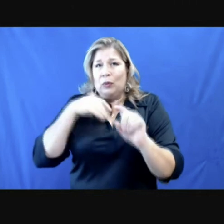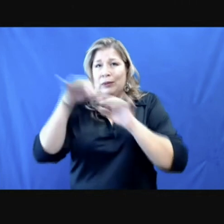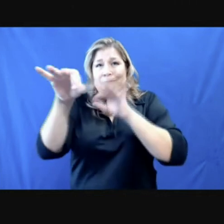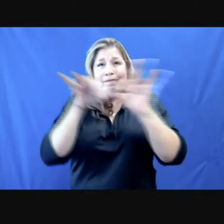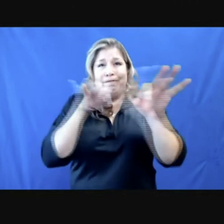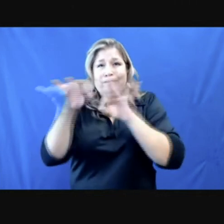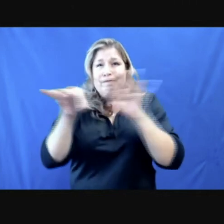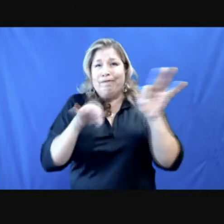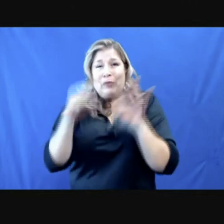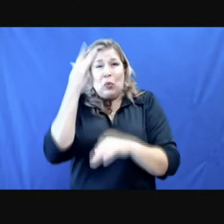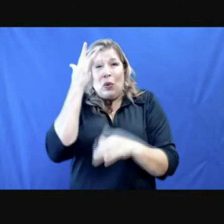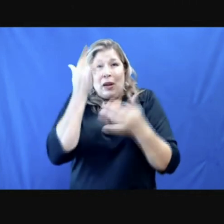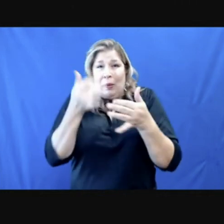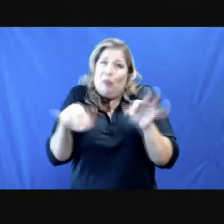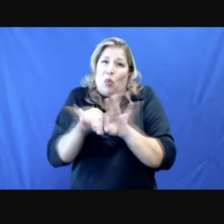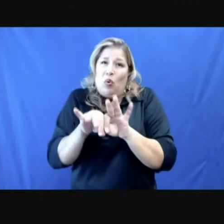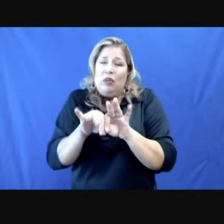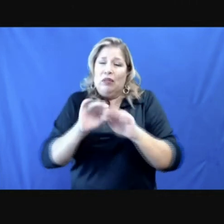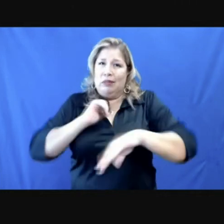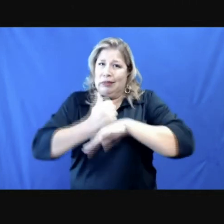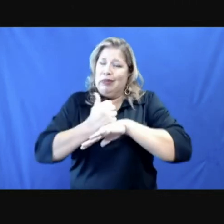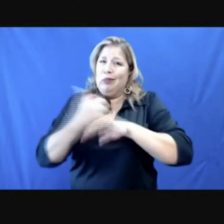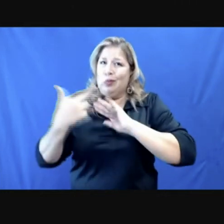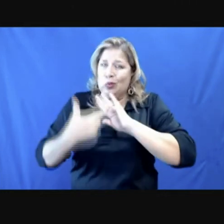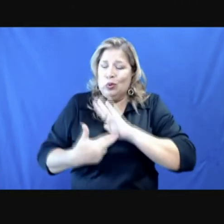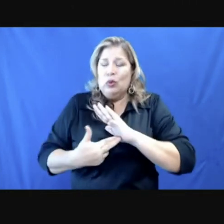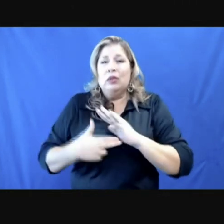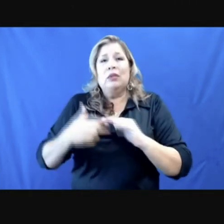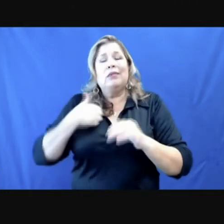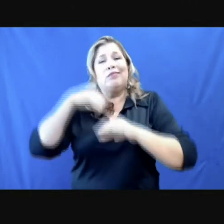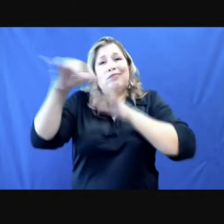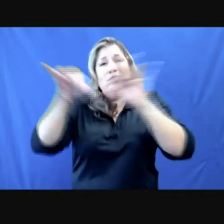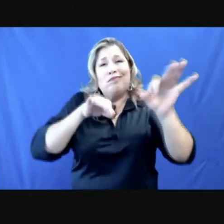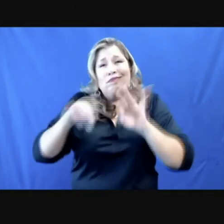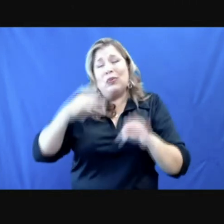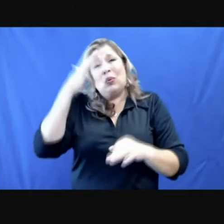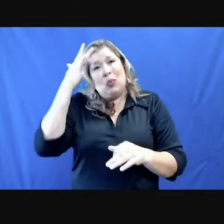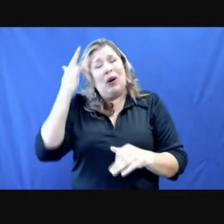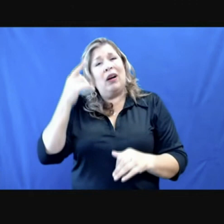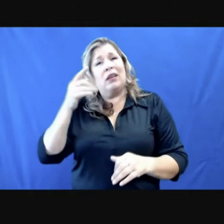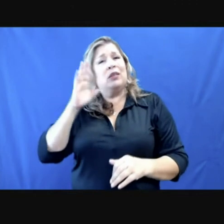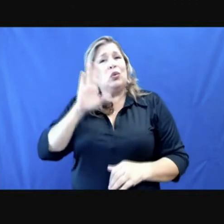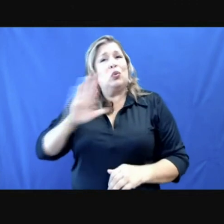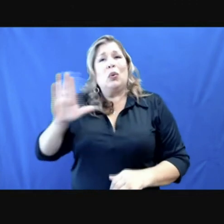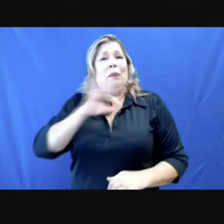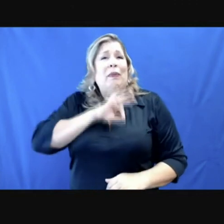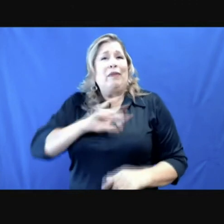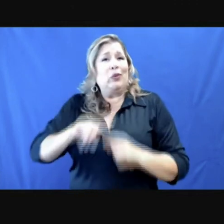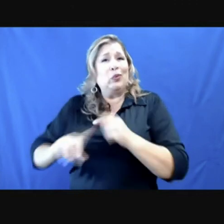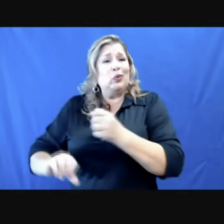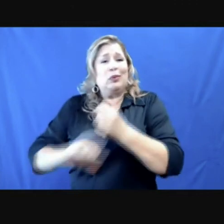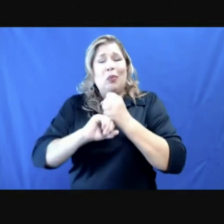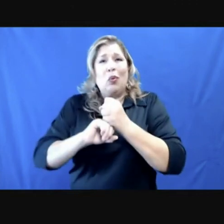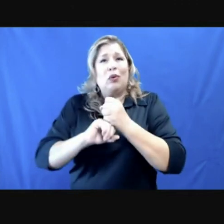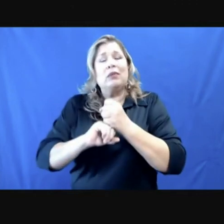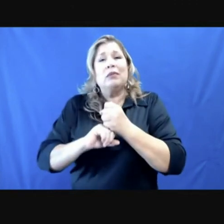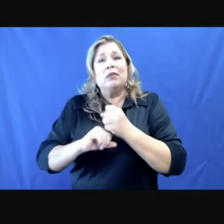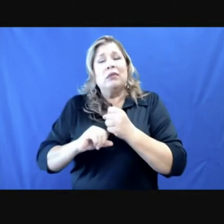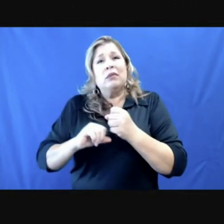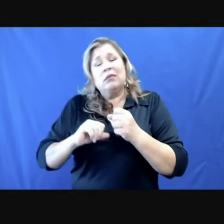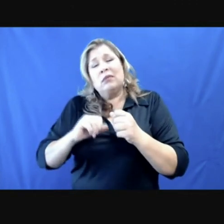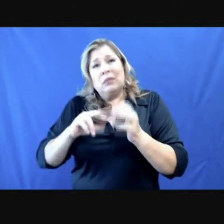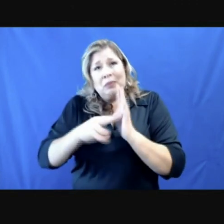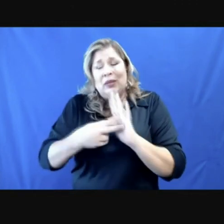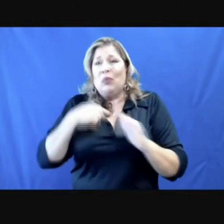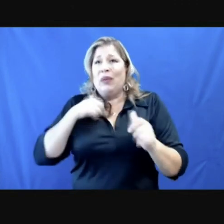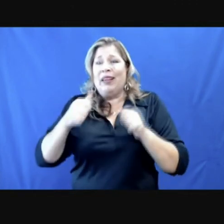doing it, how following it and supporting it across the counties, across the state will help us get this under control.